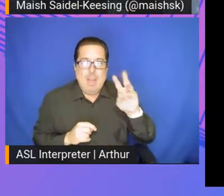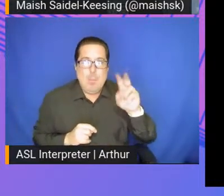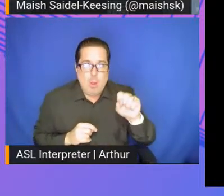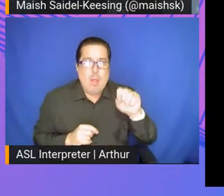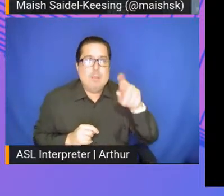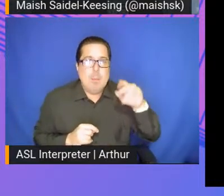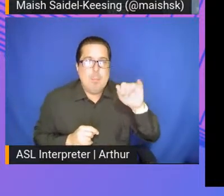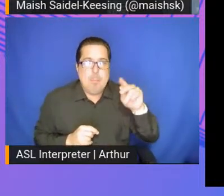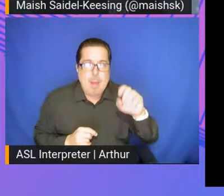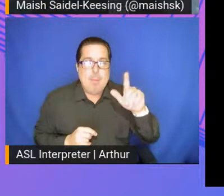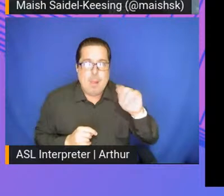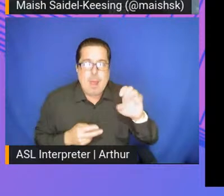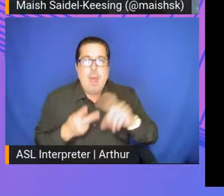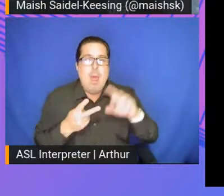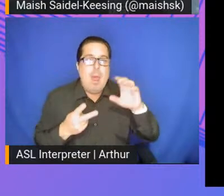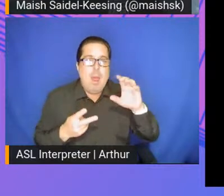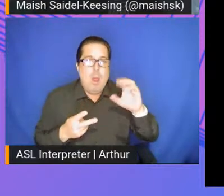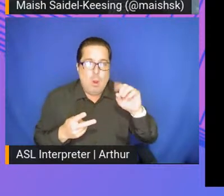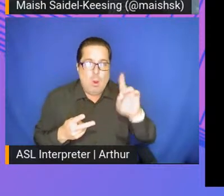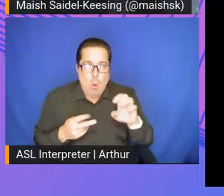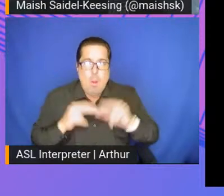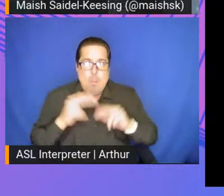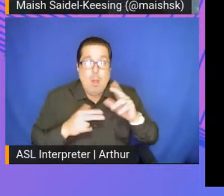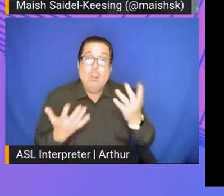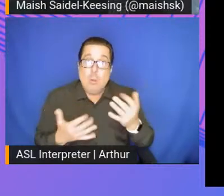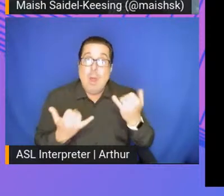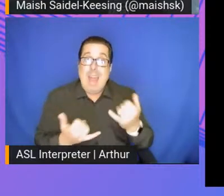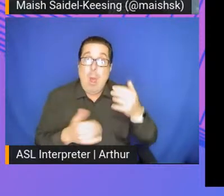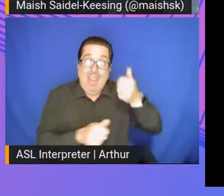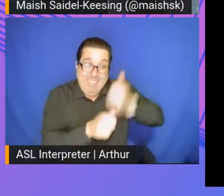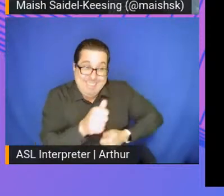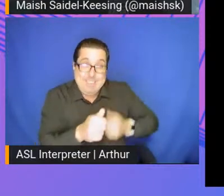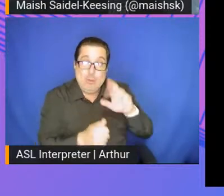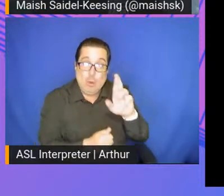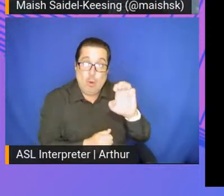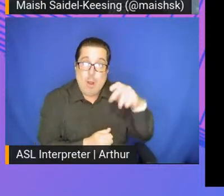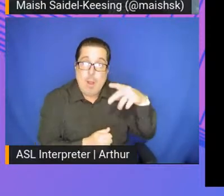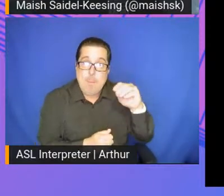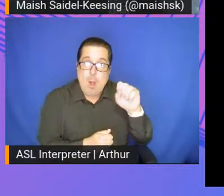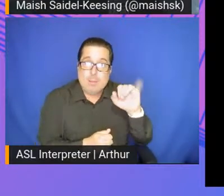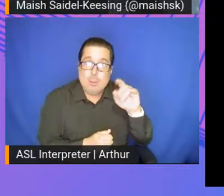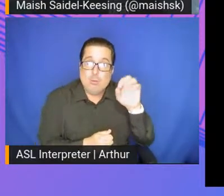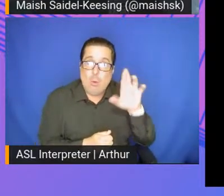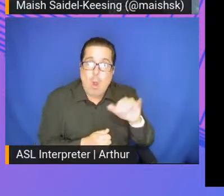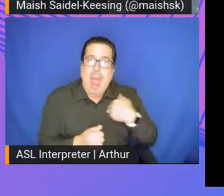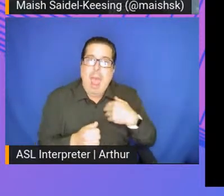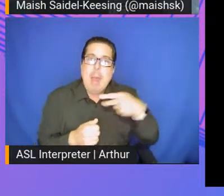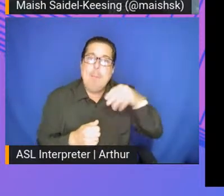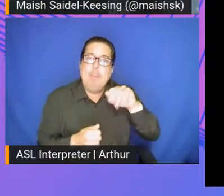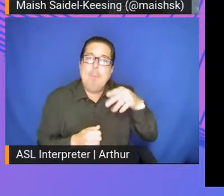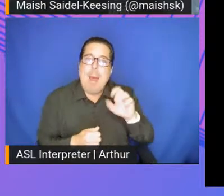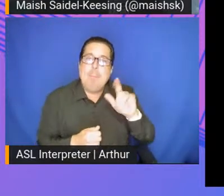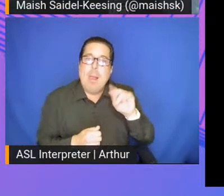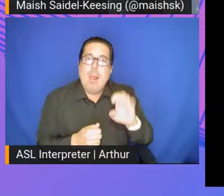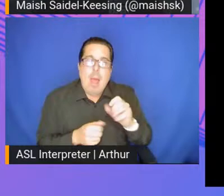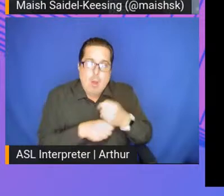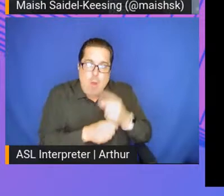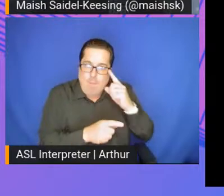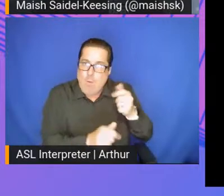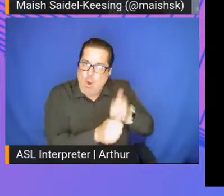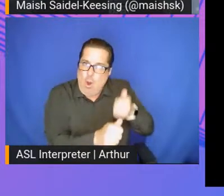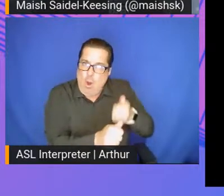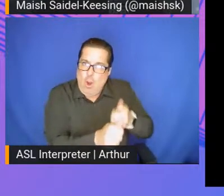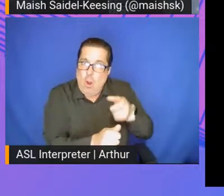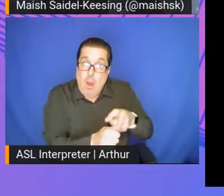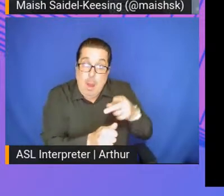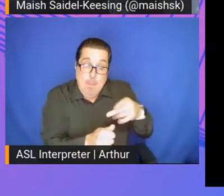Build. So now each repository had a pipeline created for it. The pipeline would